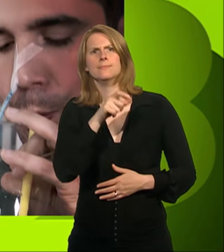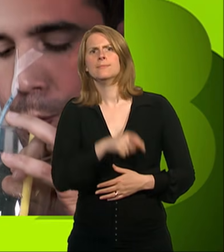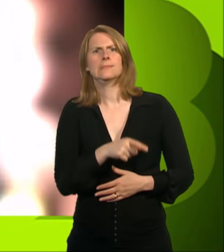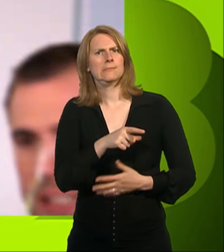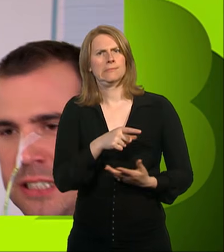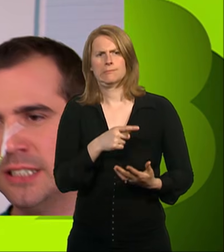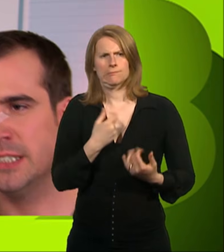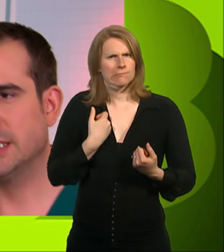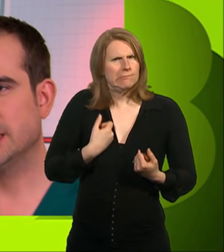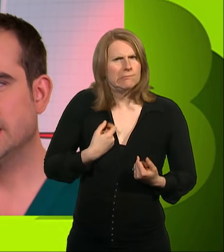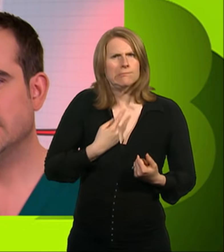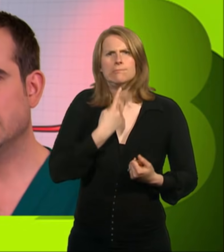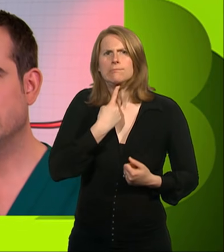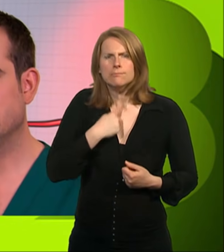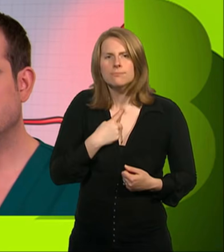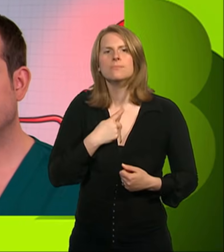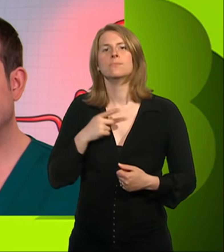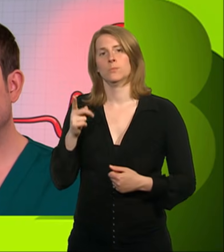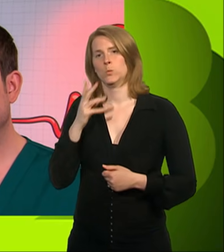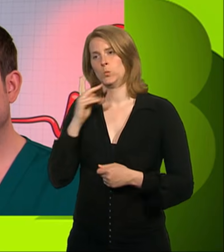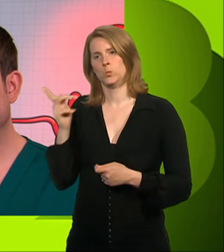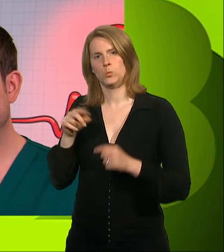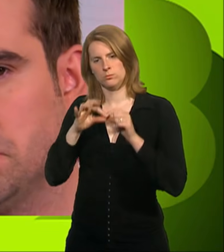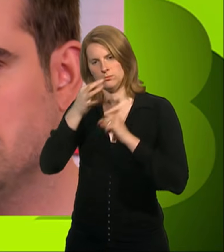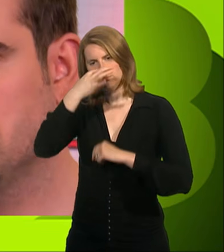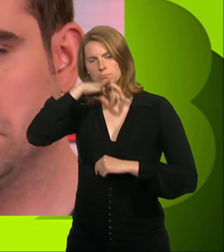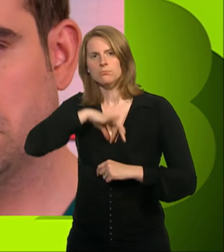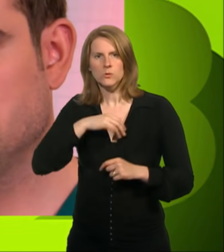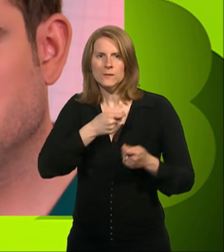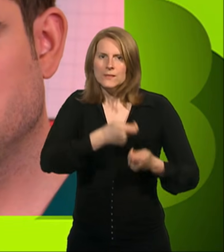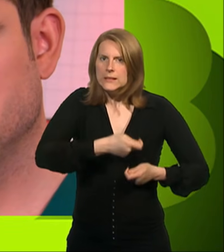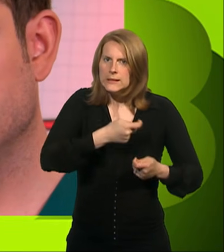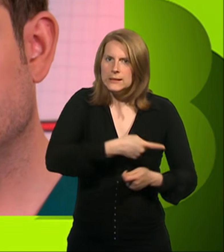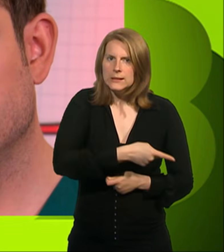feed them. But it's not nearly as nice as eating your food yourself, is it, Xand?